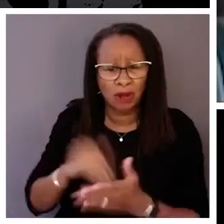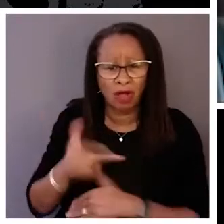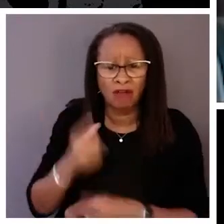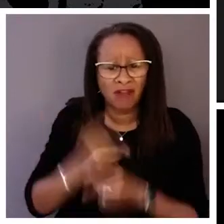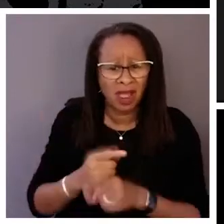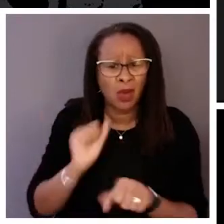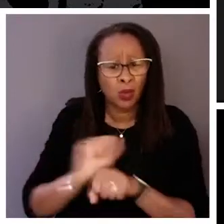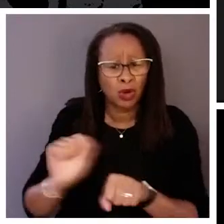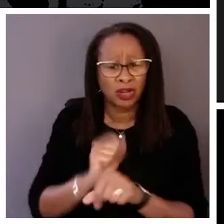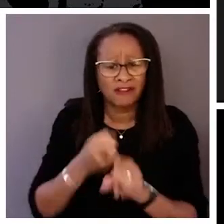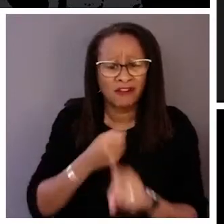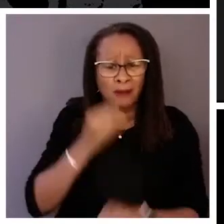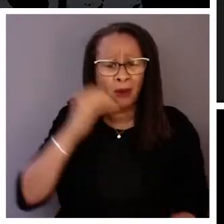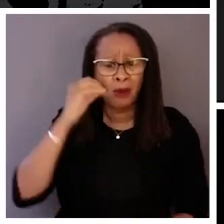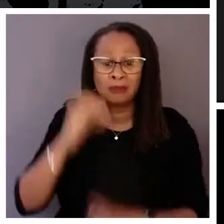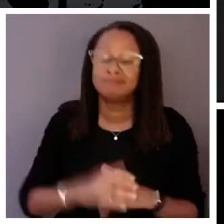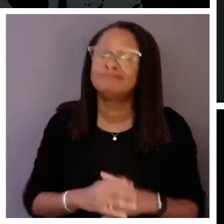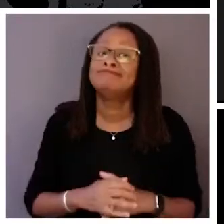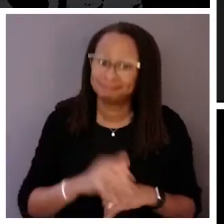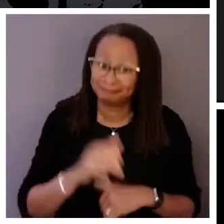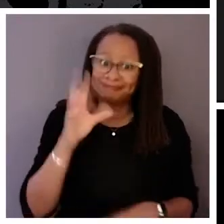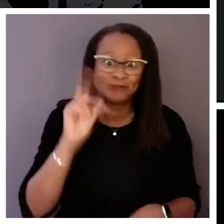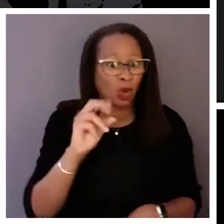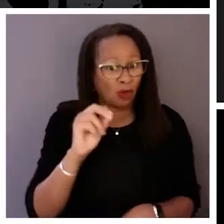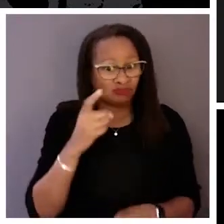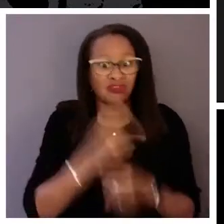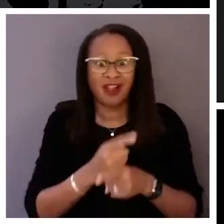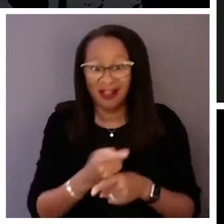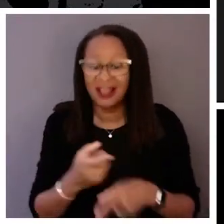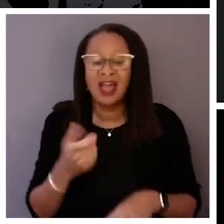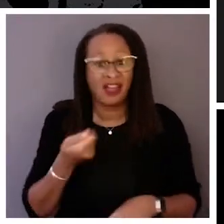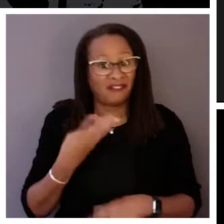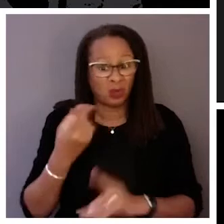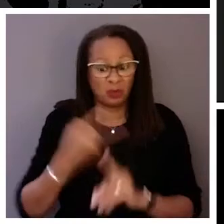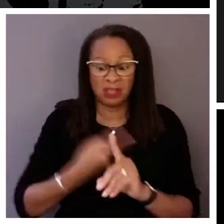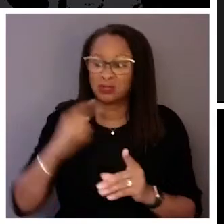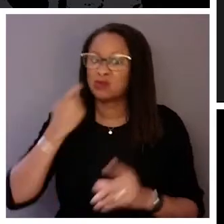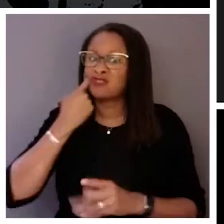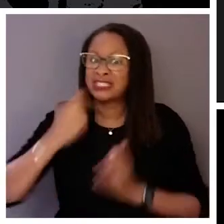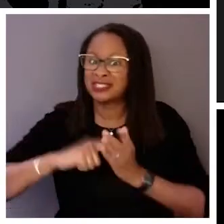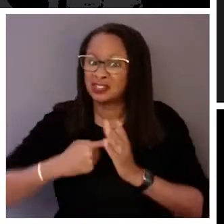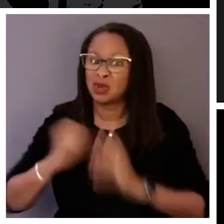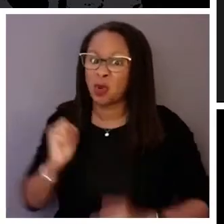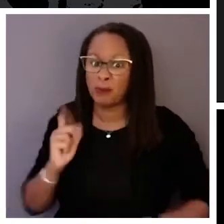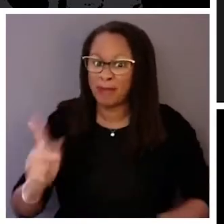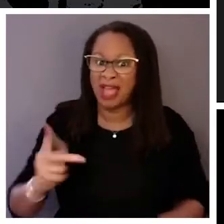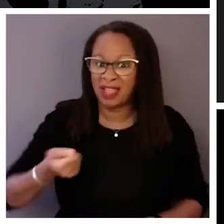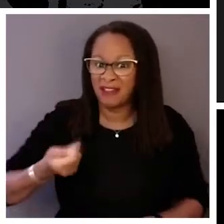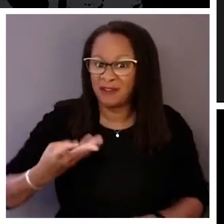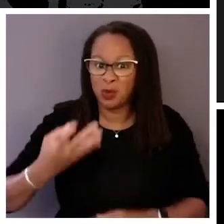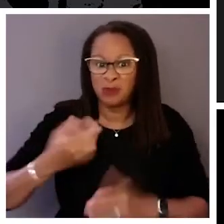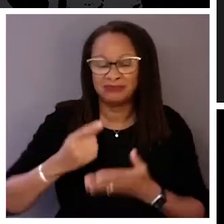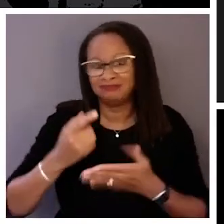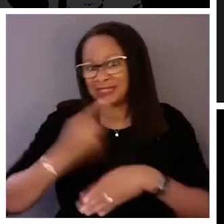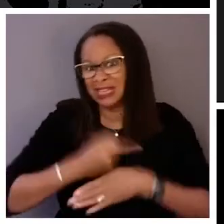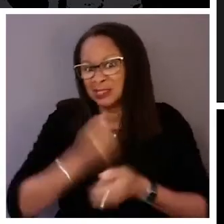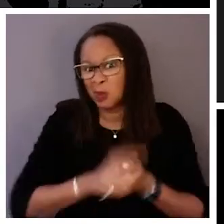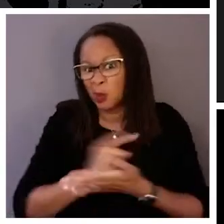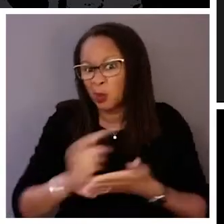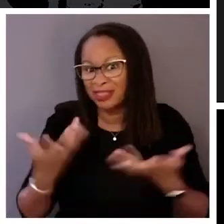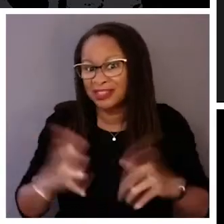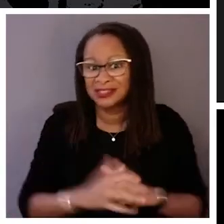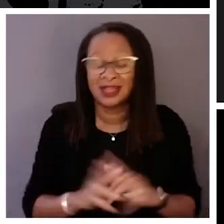home. No, we just started actually going back a couple months ago, a couple days a week. So it was really